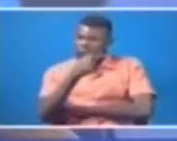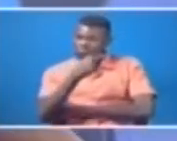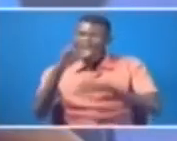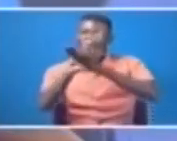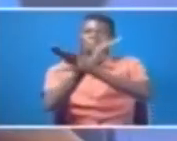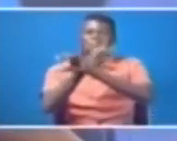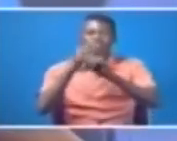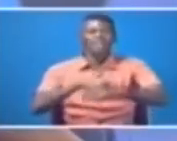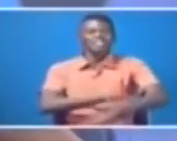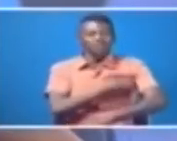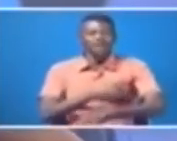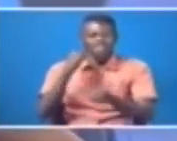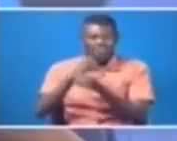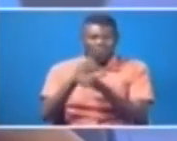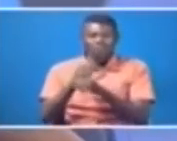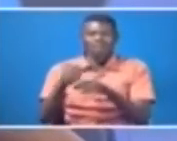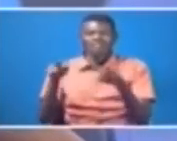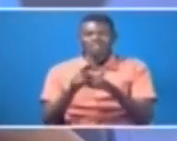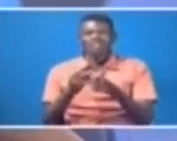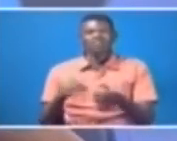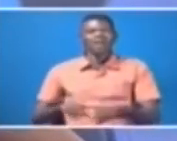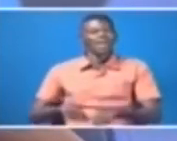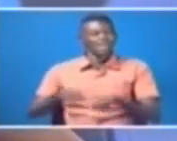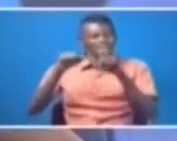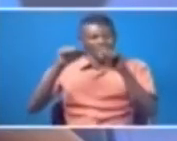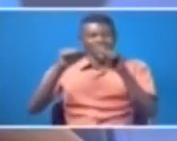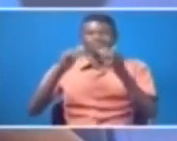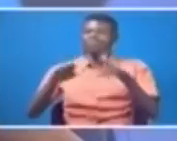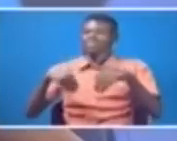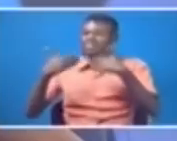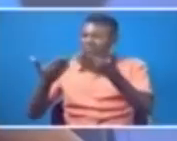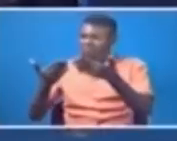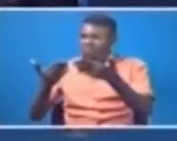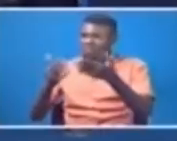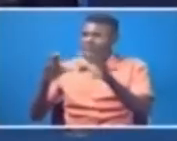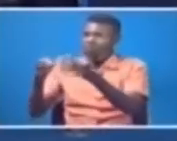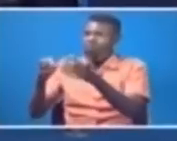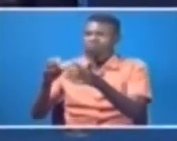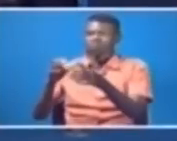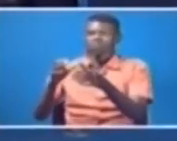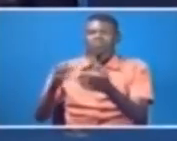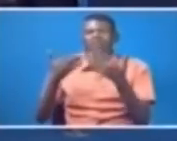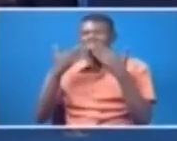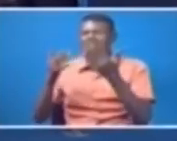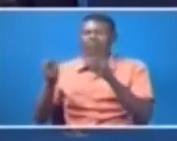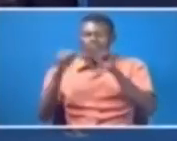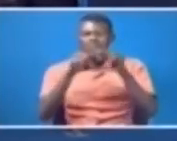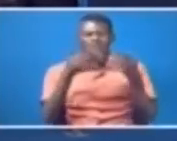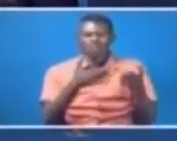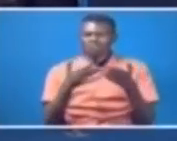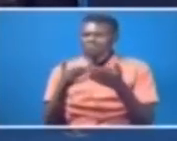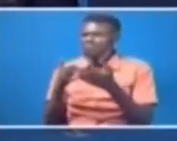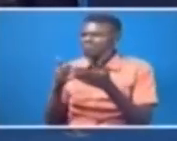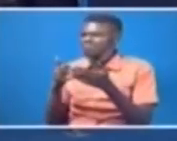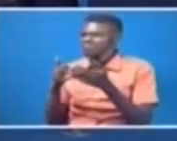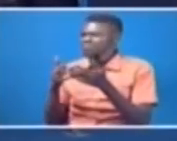of staff. He's also the head of the delivery unit, PDU. Thank you for making time for Checkpoint. Perhaps let's start